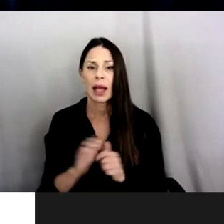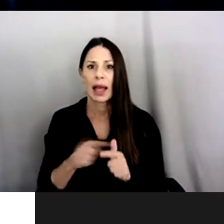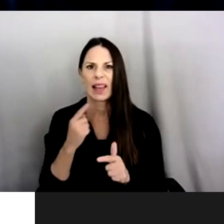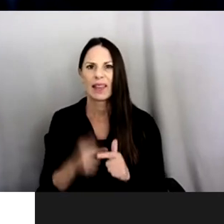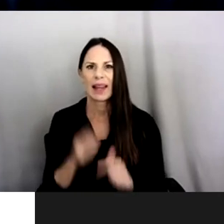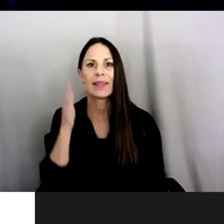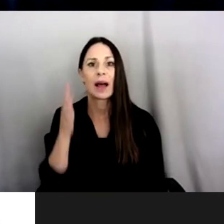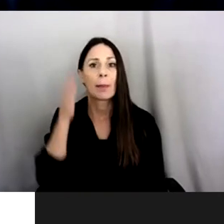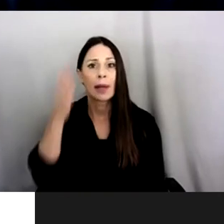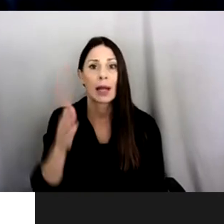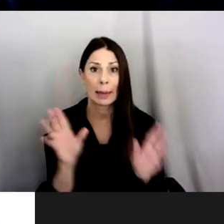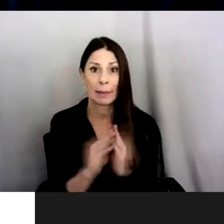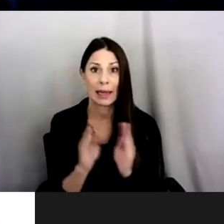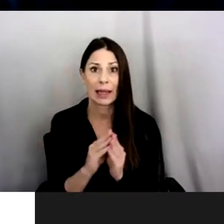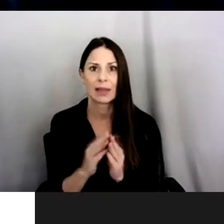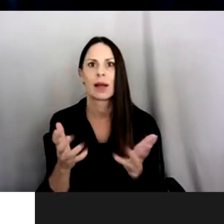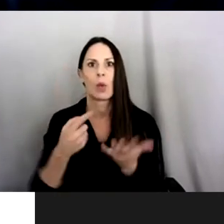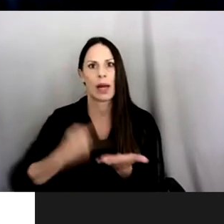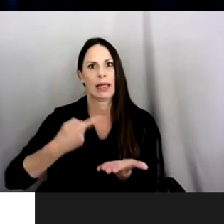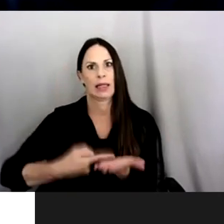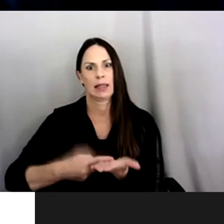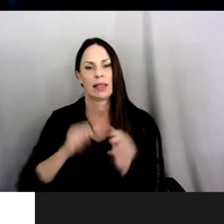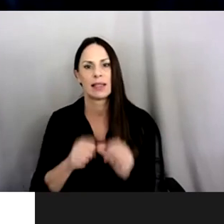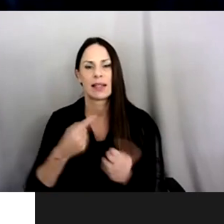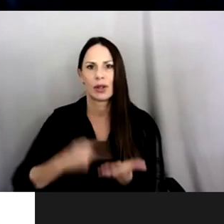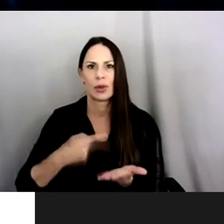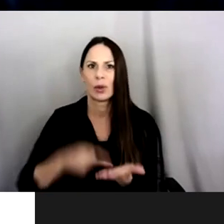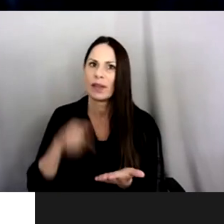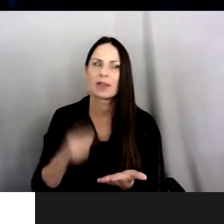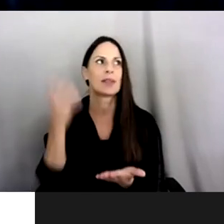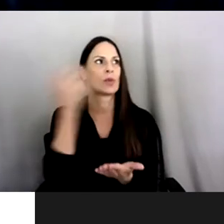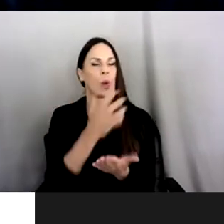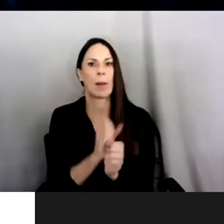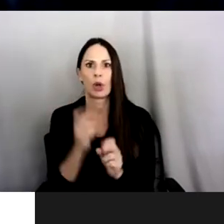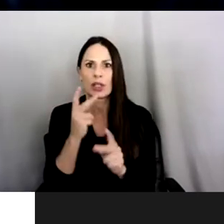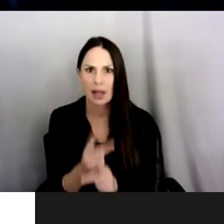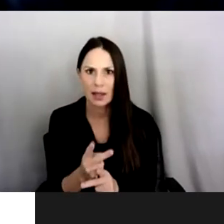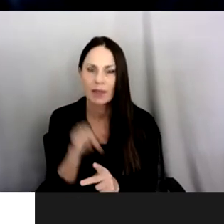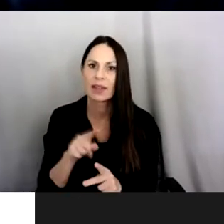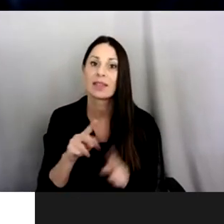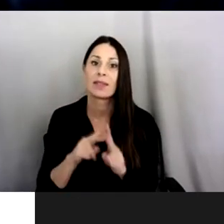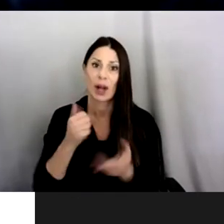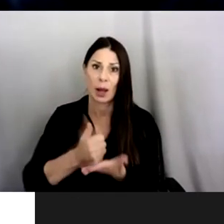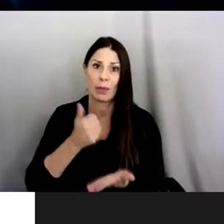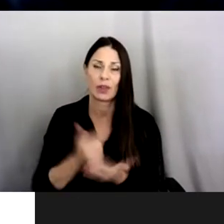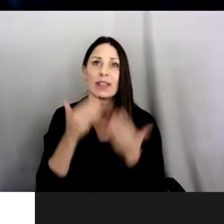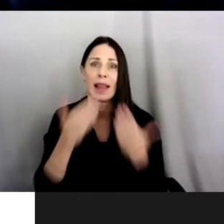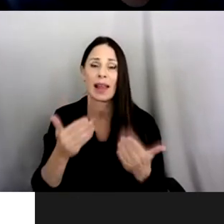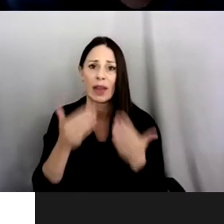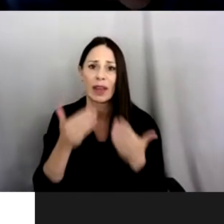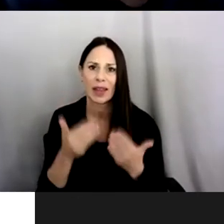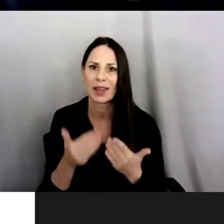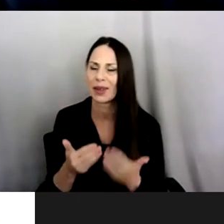meetings, continue this way. This is so productive. This is so helpful. Thank you, thank you, thank you. Very much. Thank you for